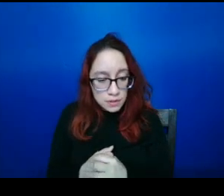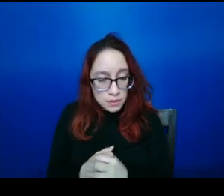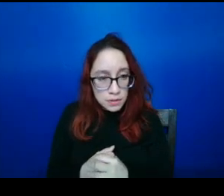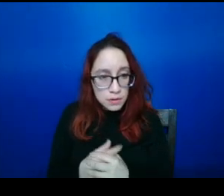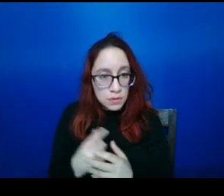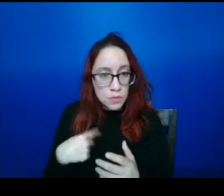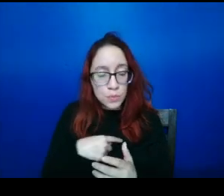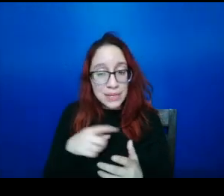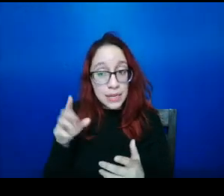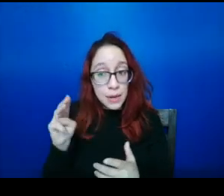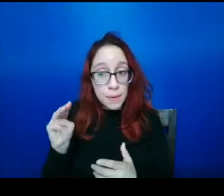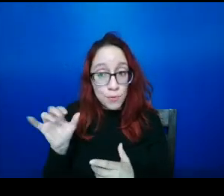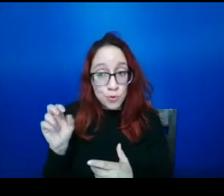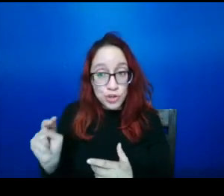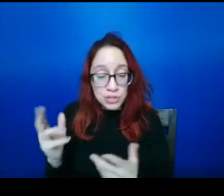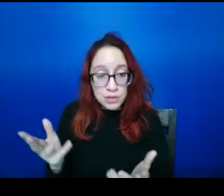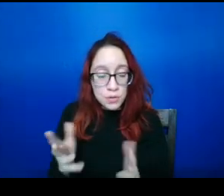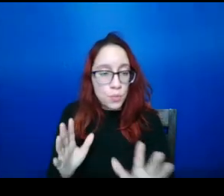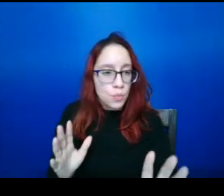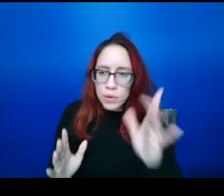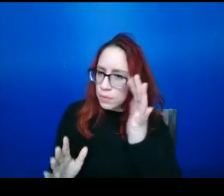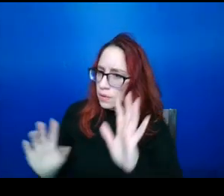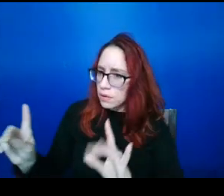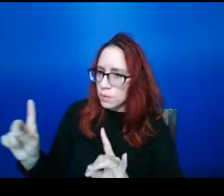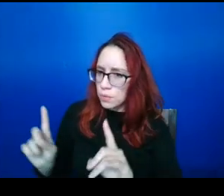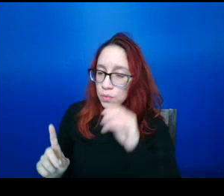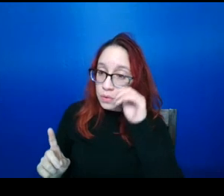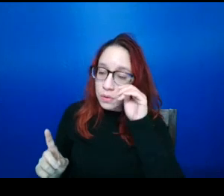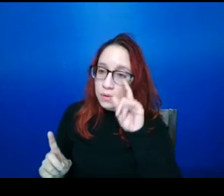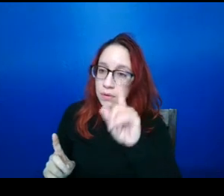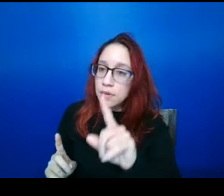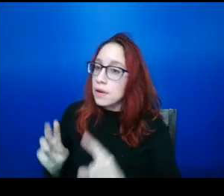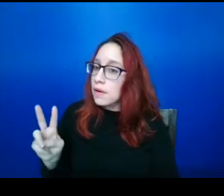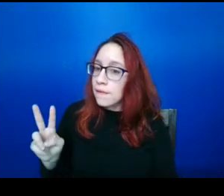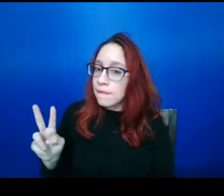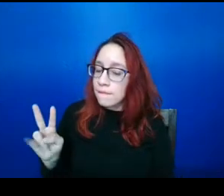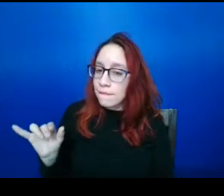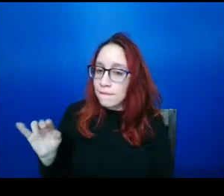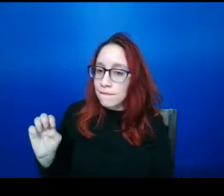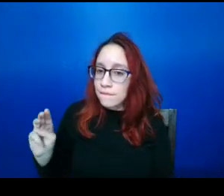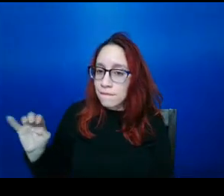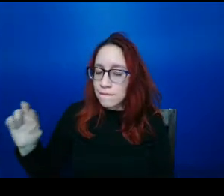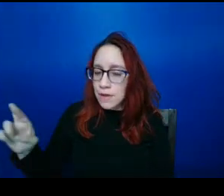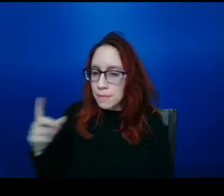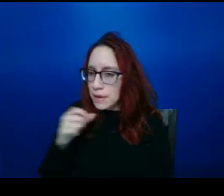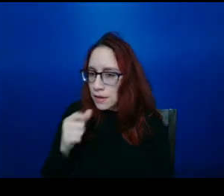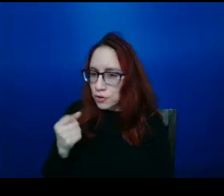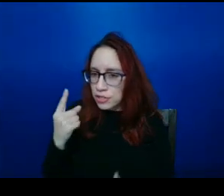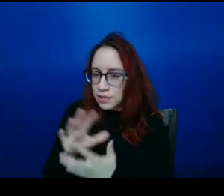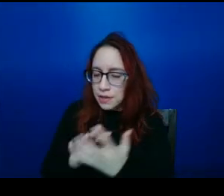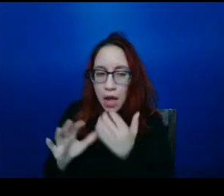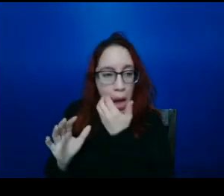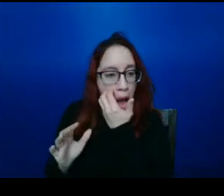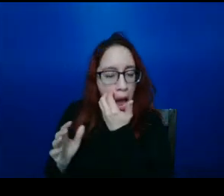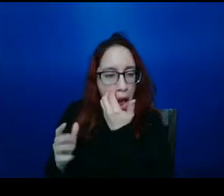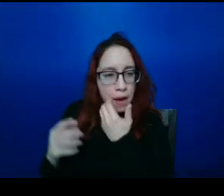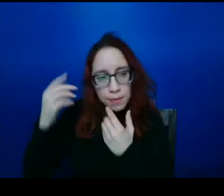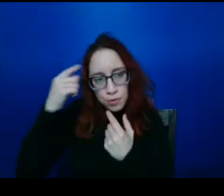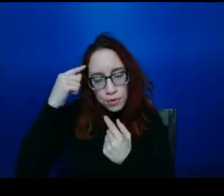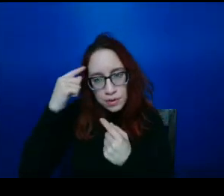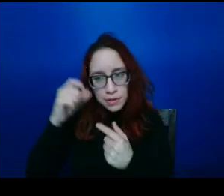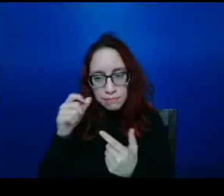need a motion, as council mentioned. Go ahead, Vice Mayor. I'm not understanding the confusion because maybe my brain doesn't work that